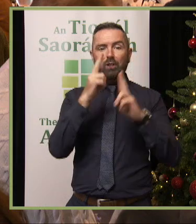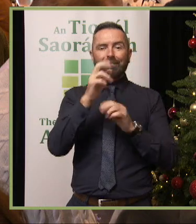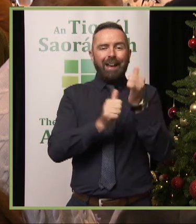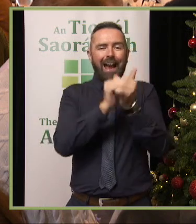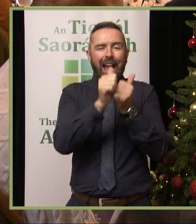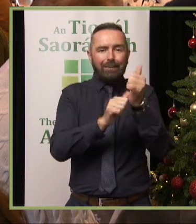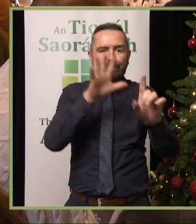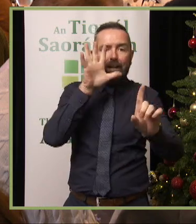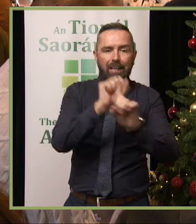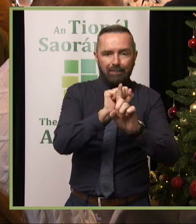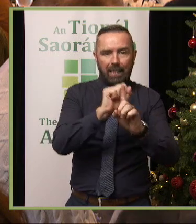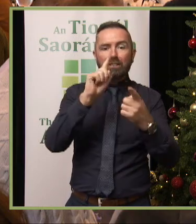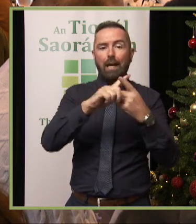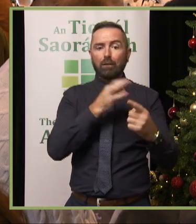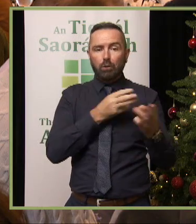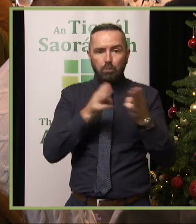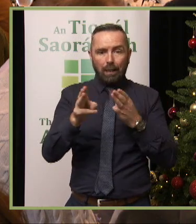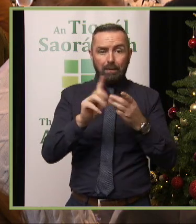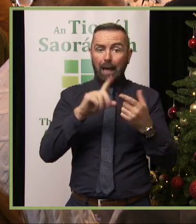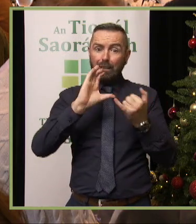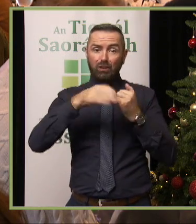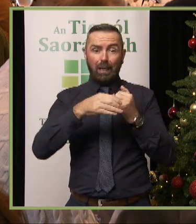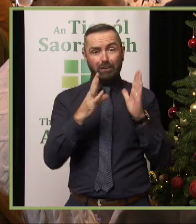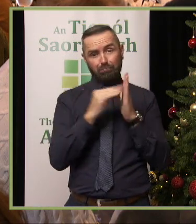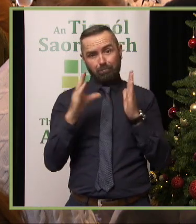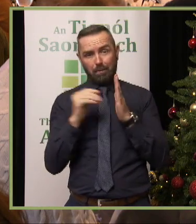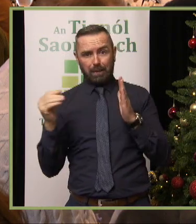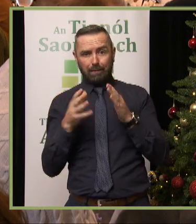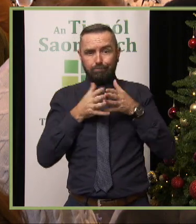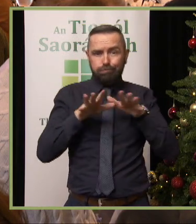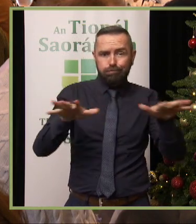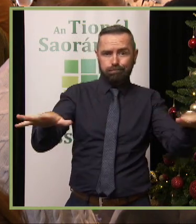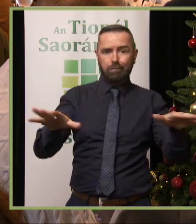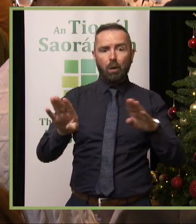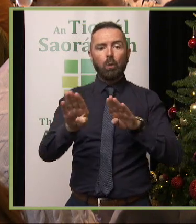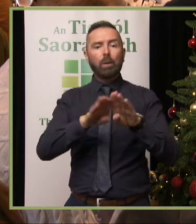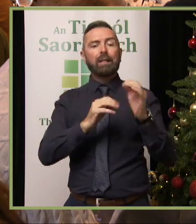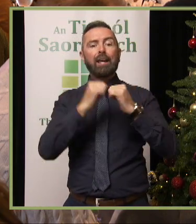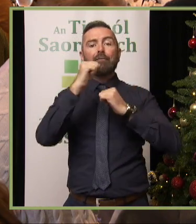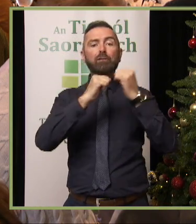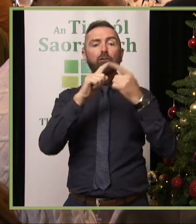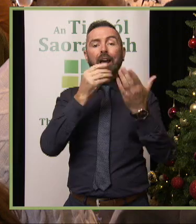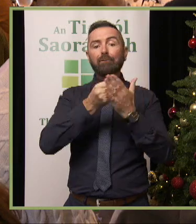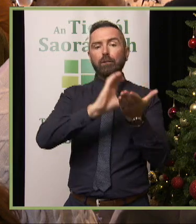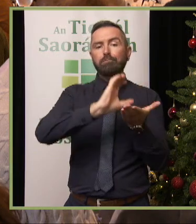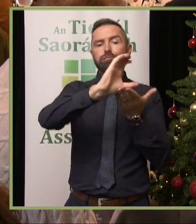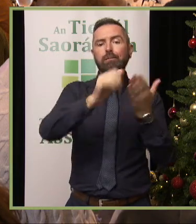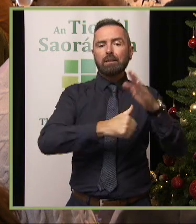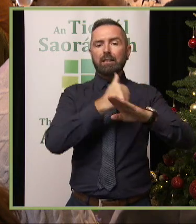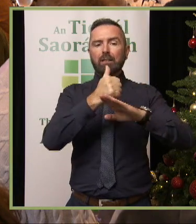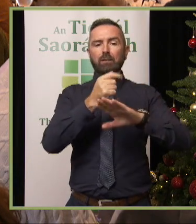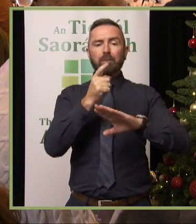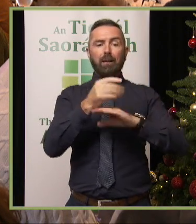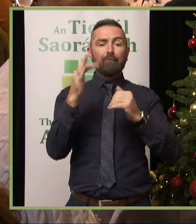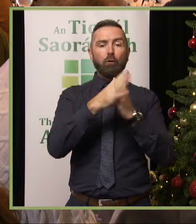good practice and the potential to replicate on a wider scale with infrastructure and funding put in place to support